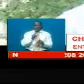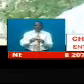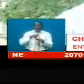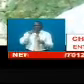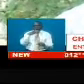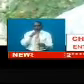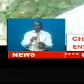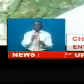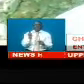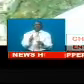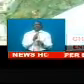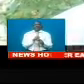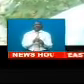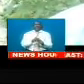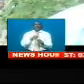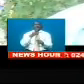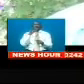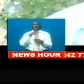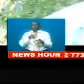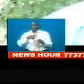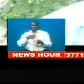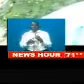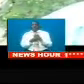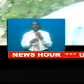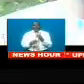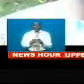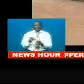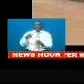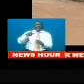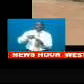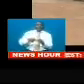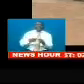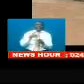temperatures where we get the product, diesel, kerosene, petrol, and so on.